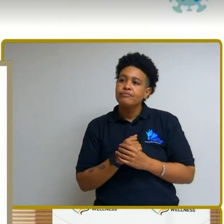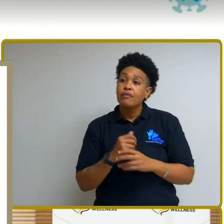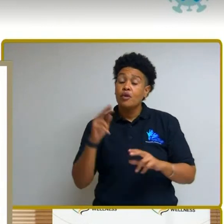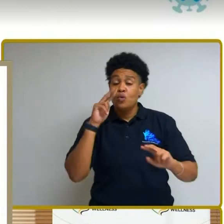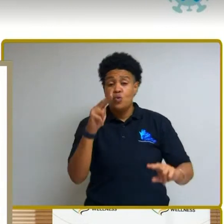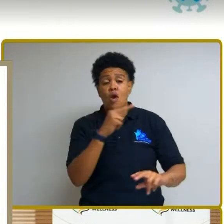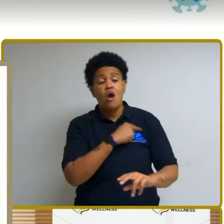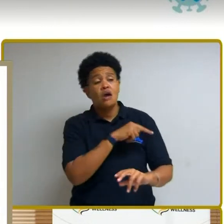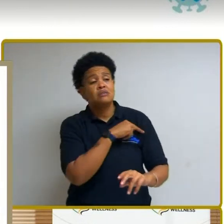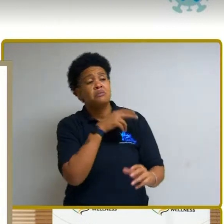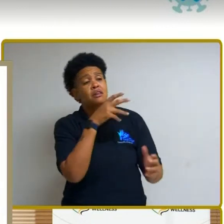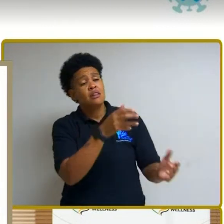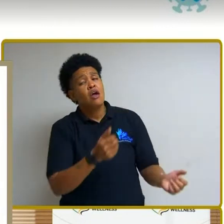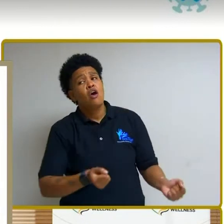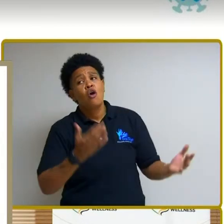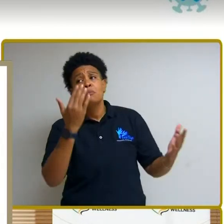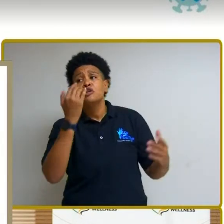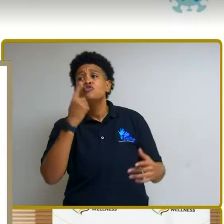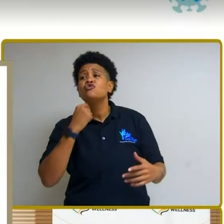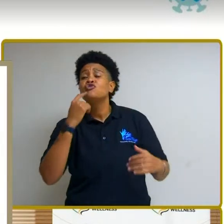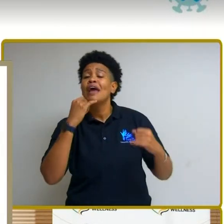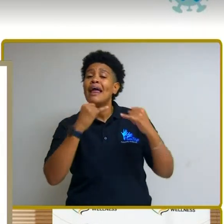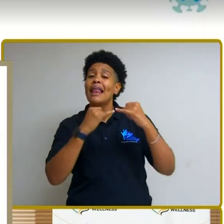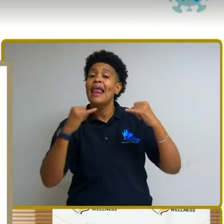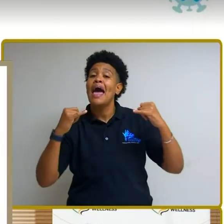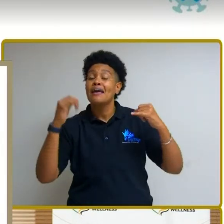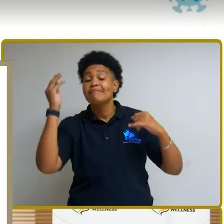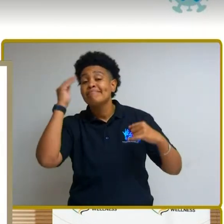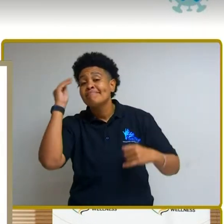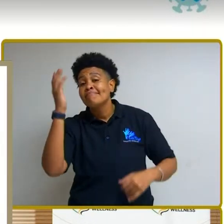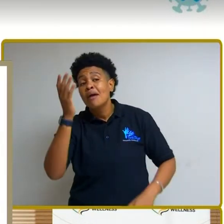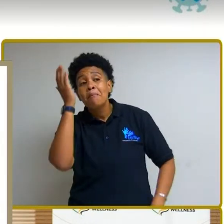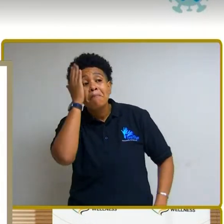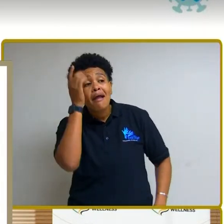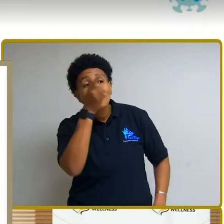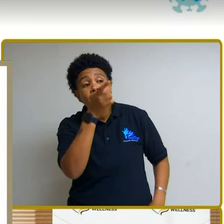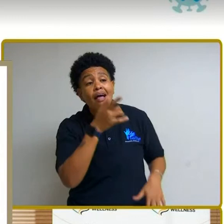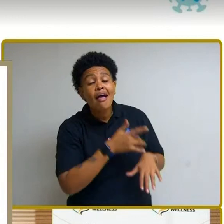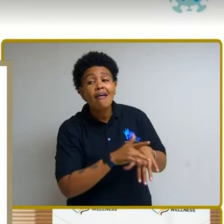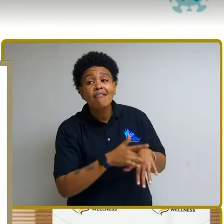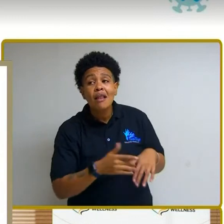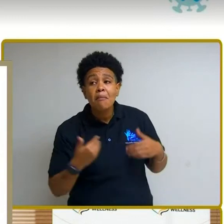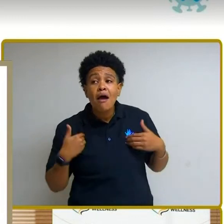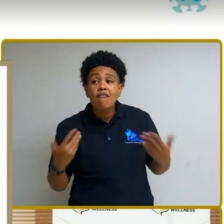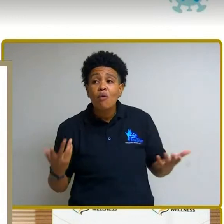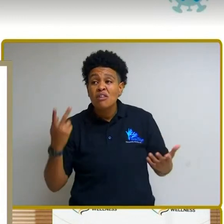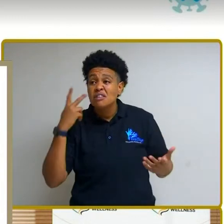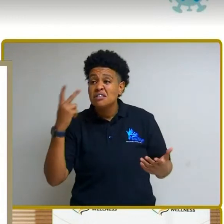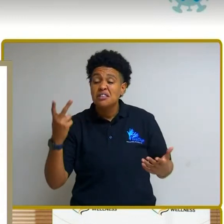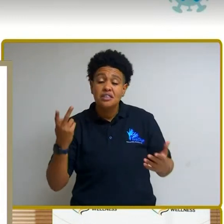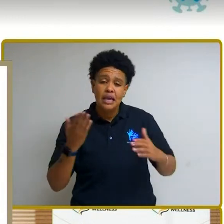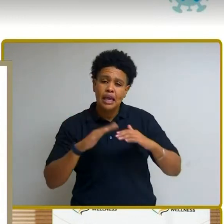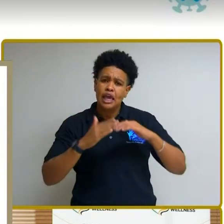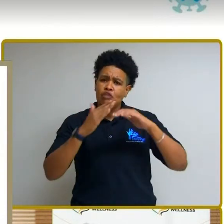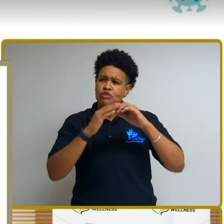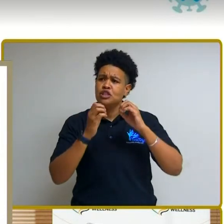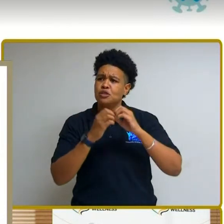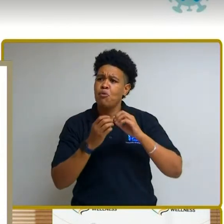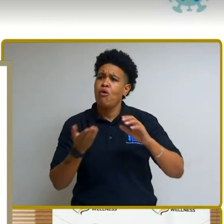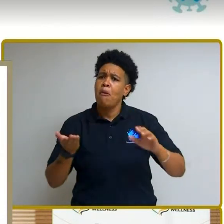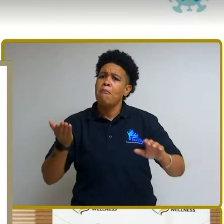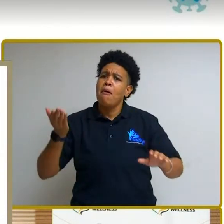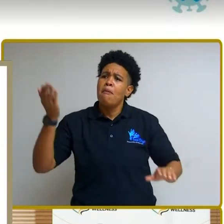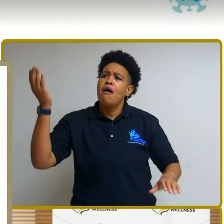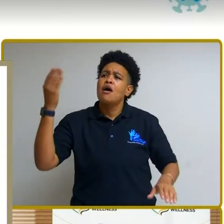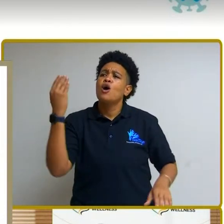our hospitalizations, the red line gives us the number of beds that we have. You would have seen that that would have increased over time. The